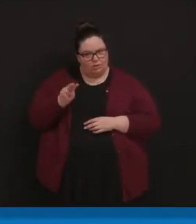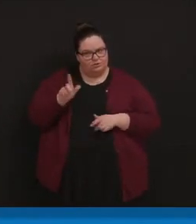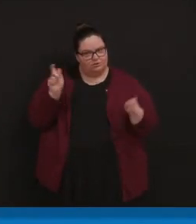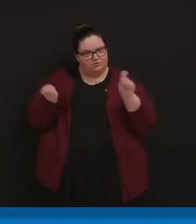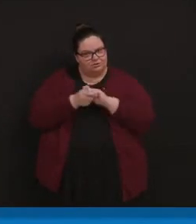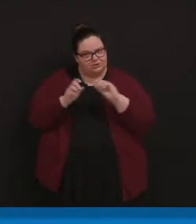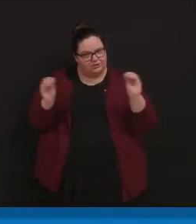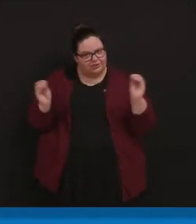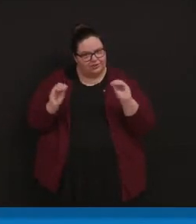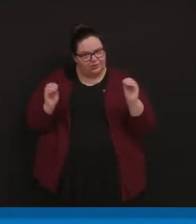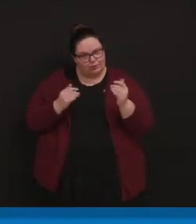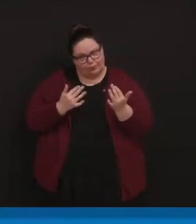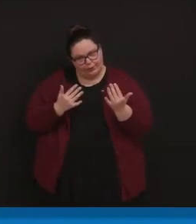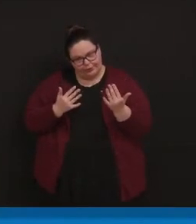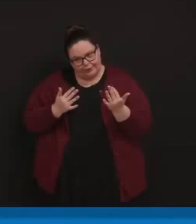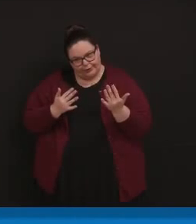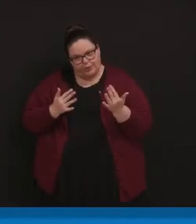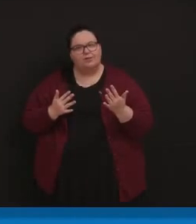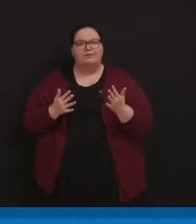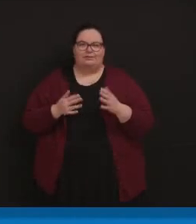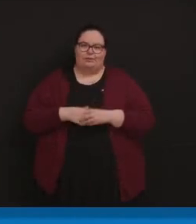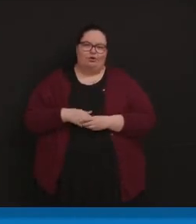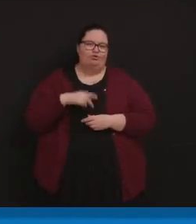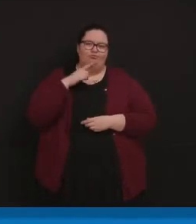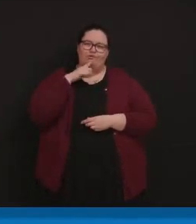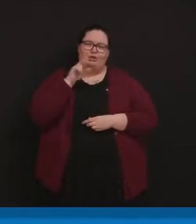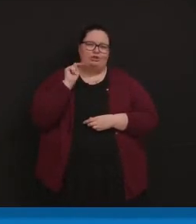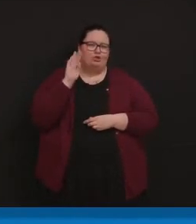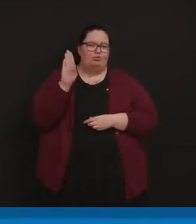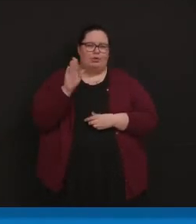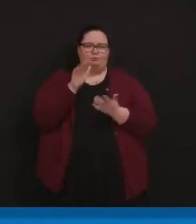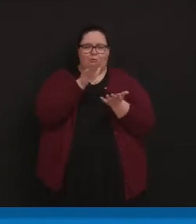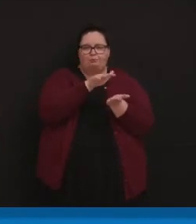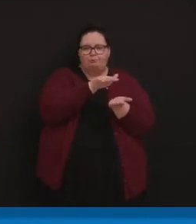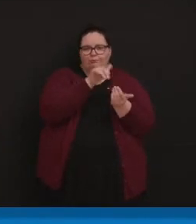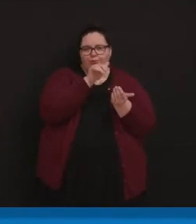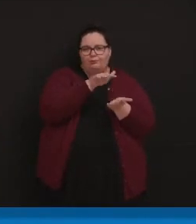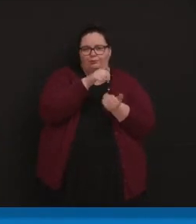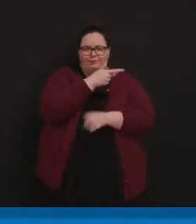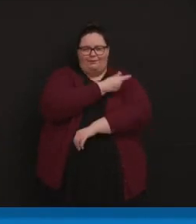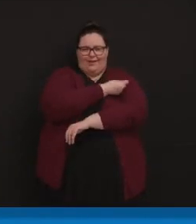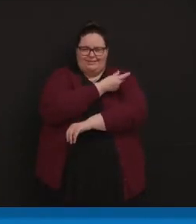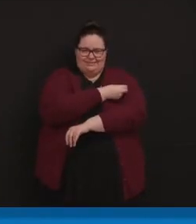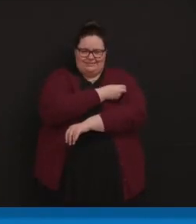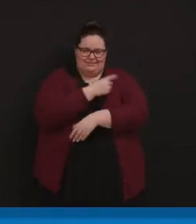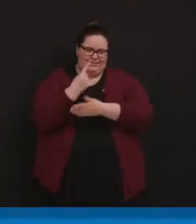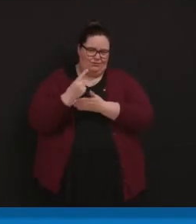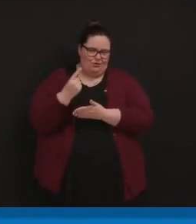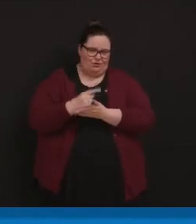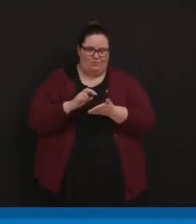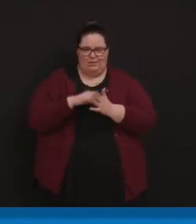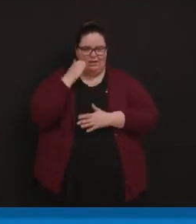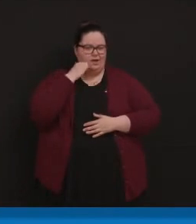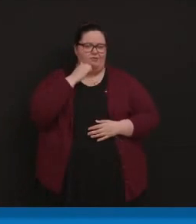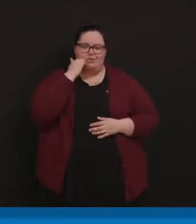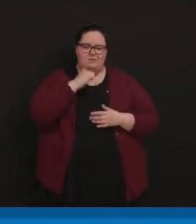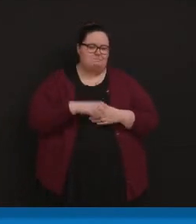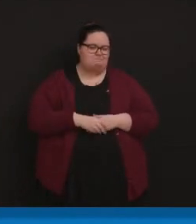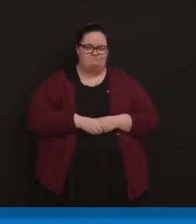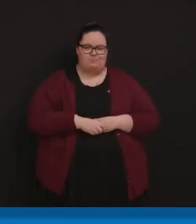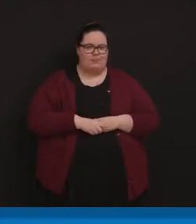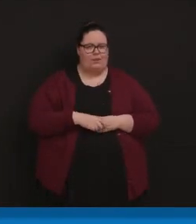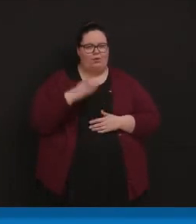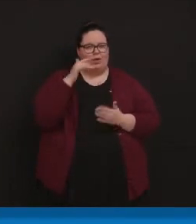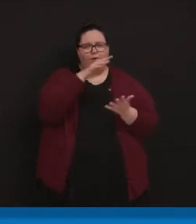really getting a very small number of vaccines on a weekly basis, so it really wouldn't make sense for us to do it on a daily basis because